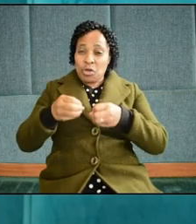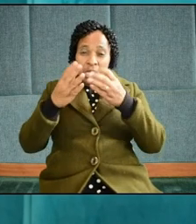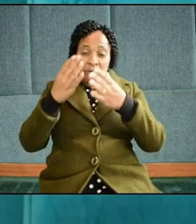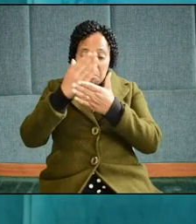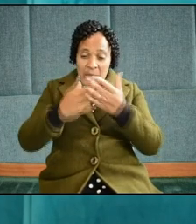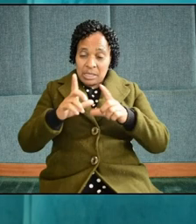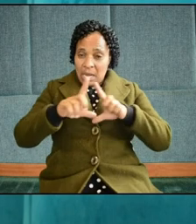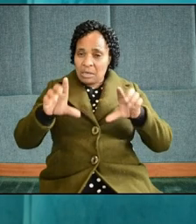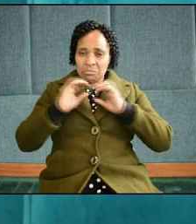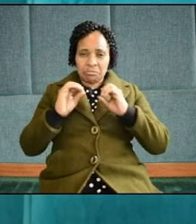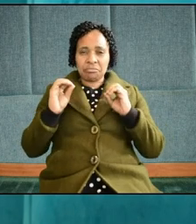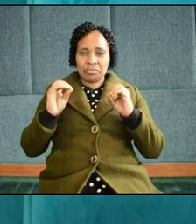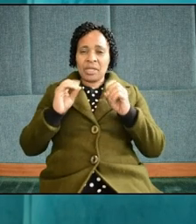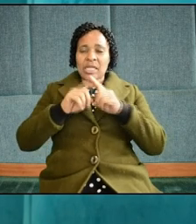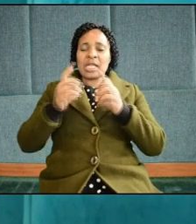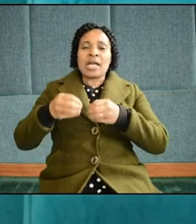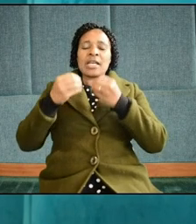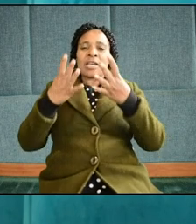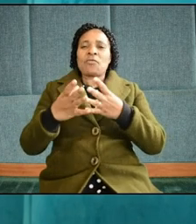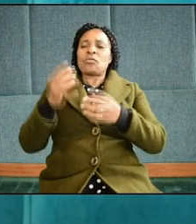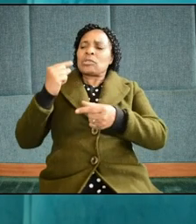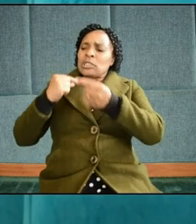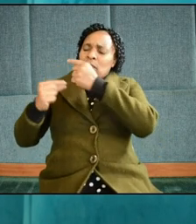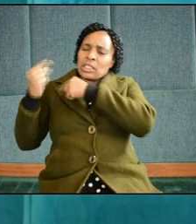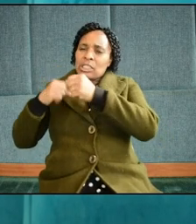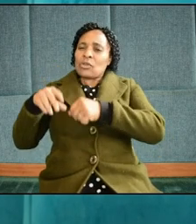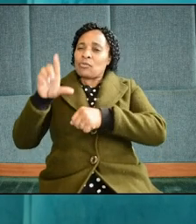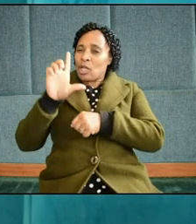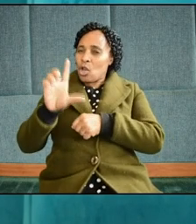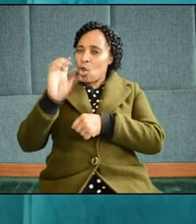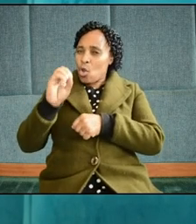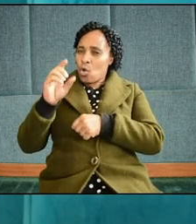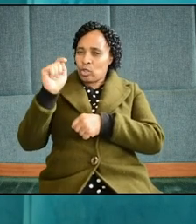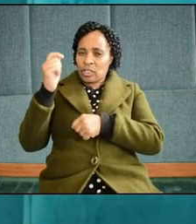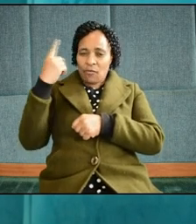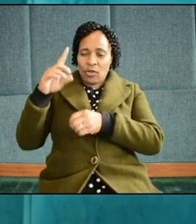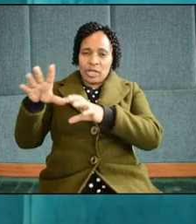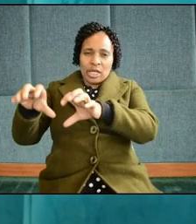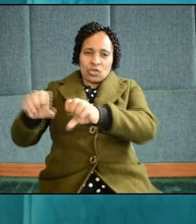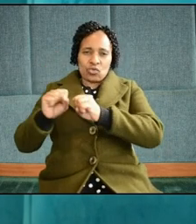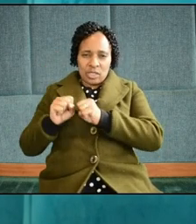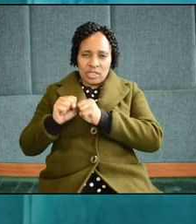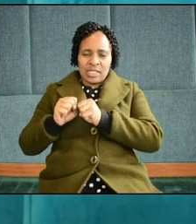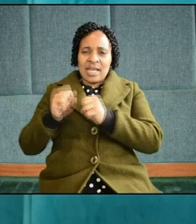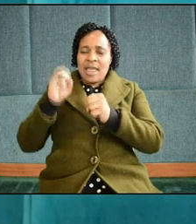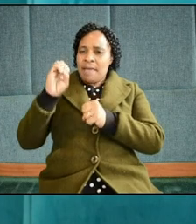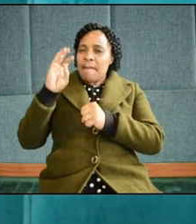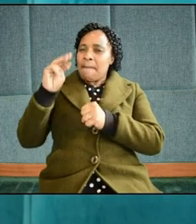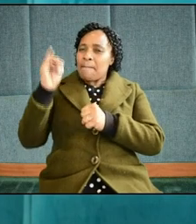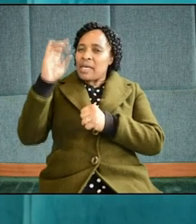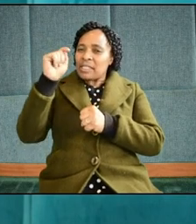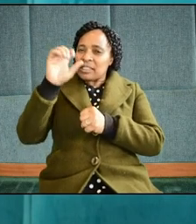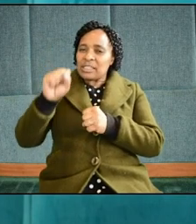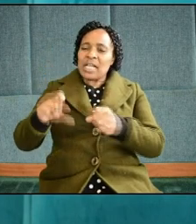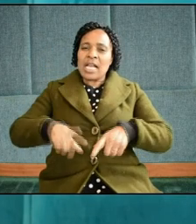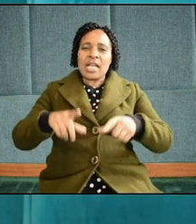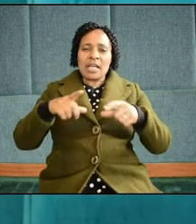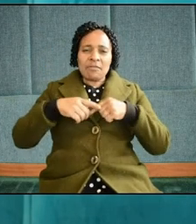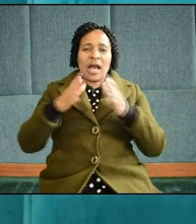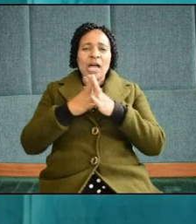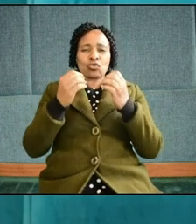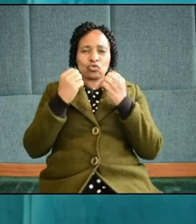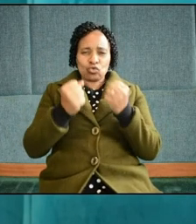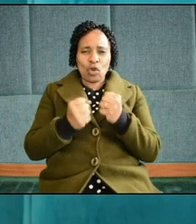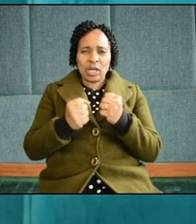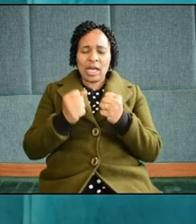land. I have given Ar to the descendants of Lot as a possession. The Emites used to live there, a people strong and